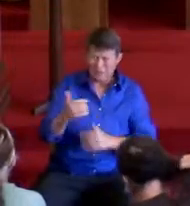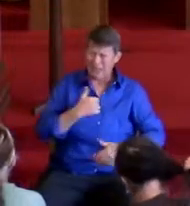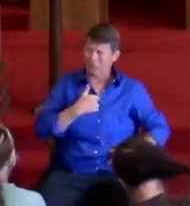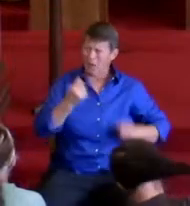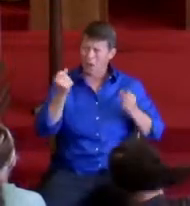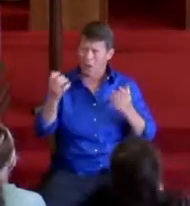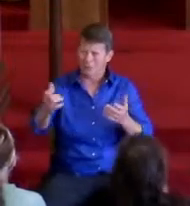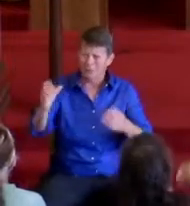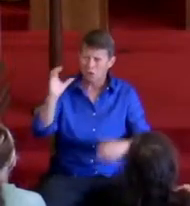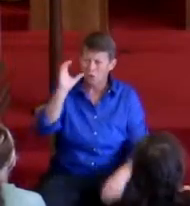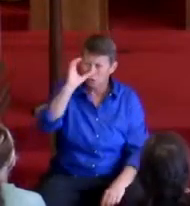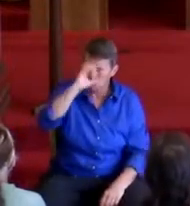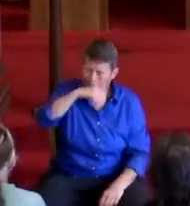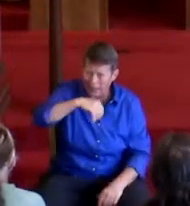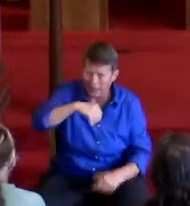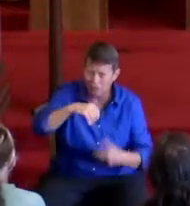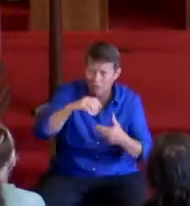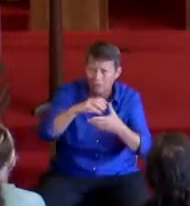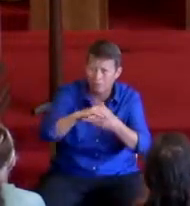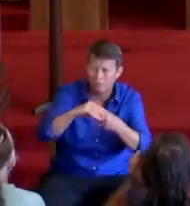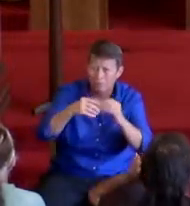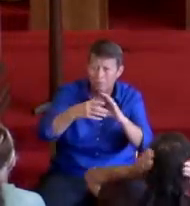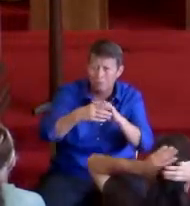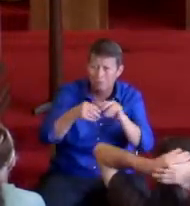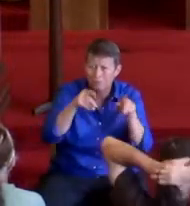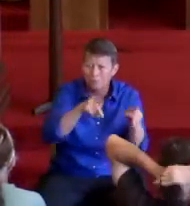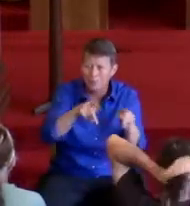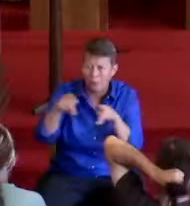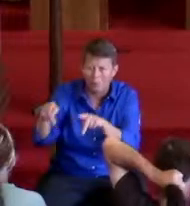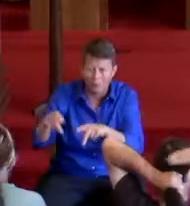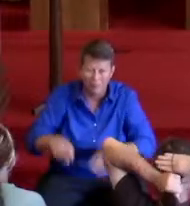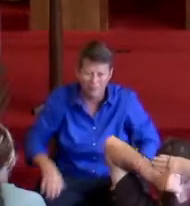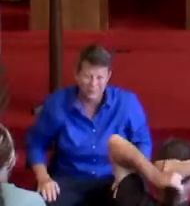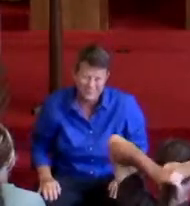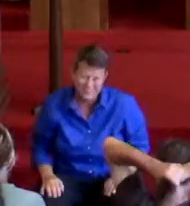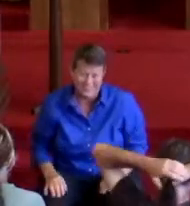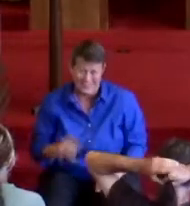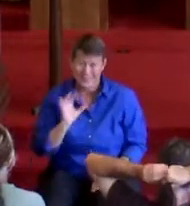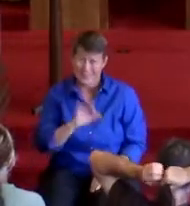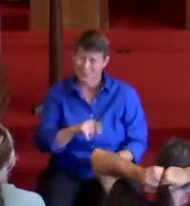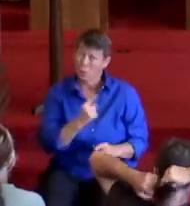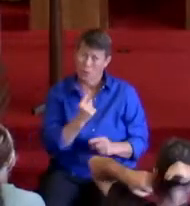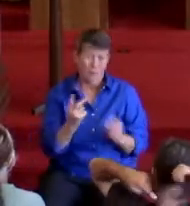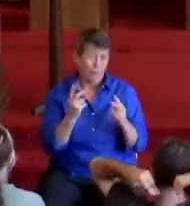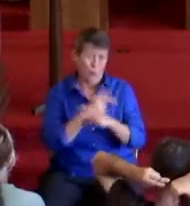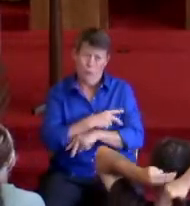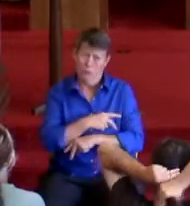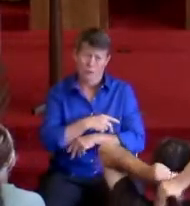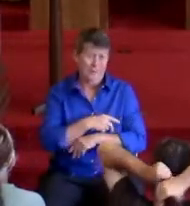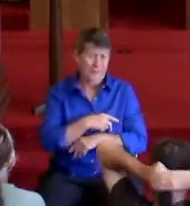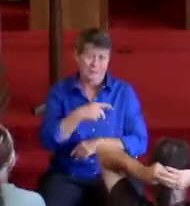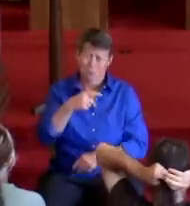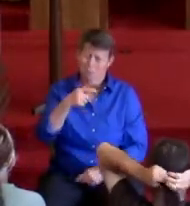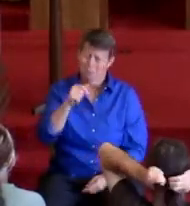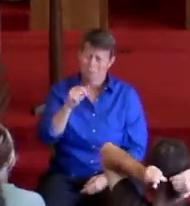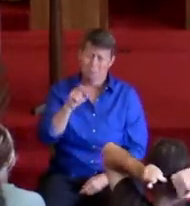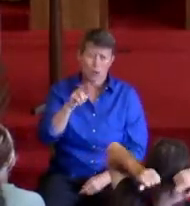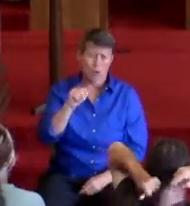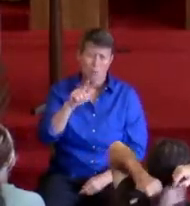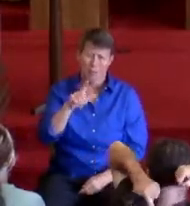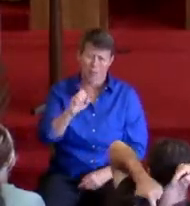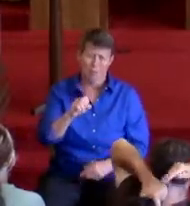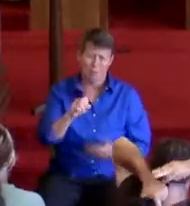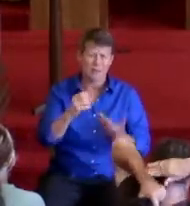Of Jesus' many strange, confounding, and perplexing parables, this is the strangest, most confounding, most